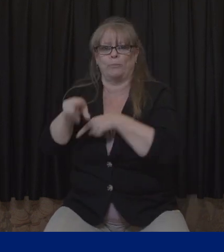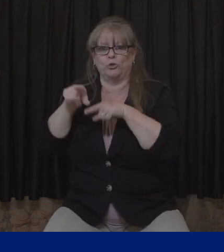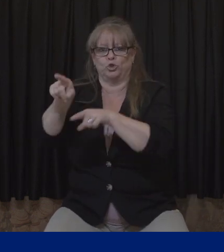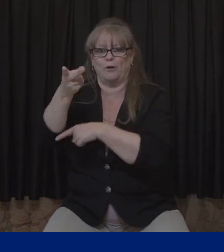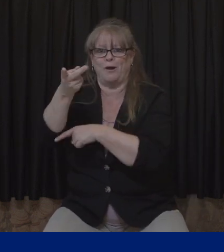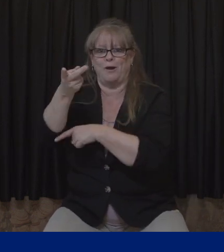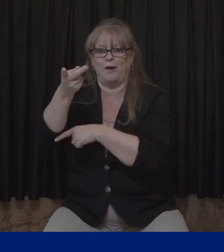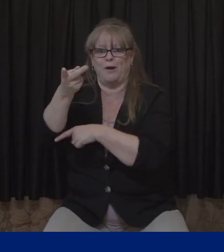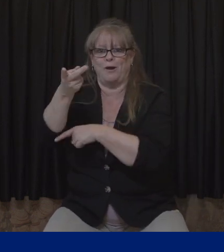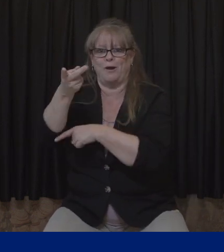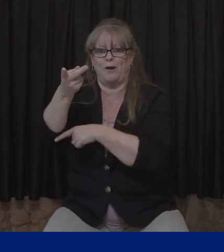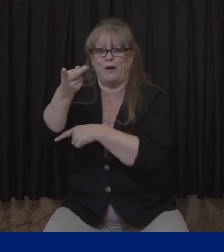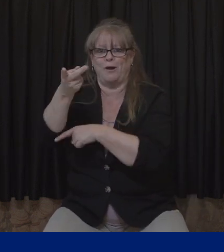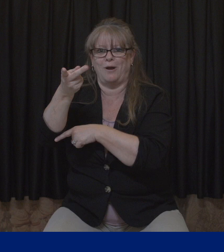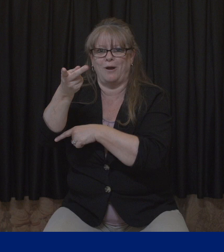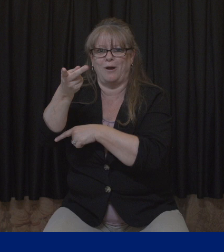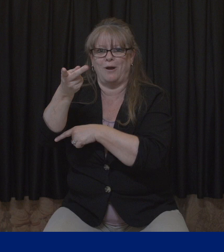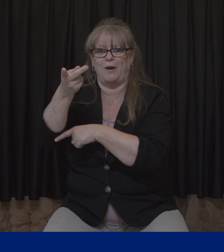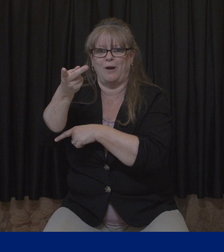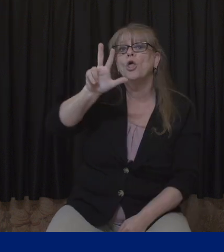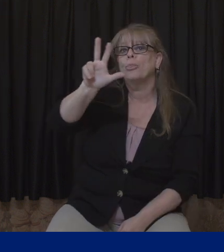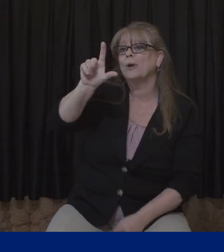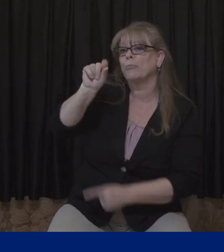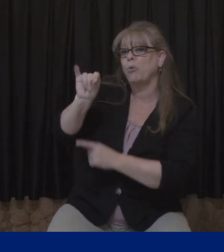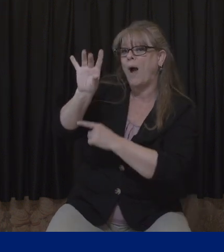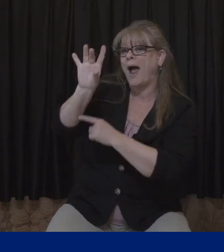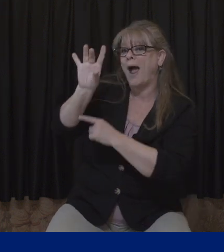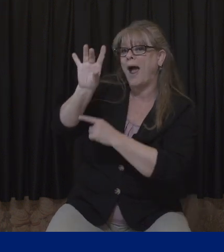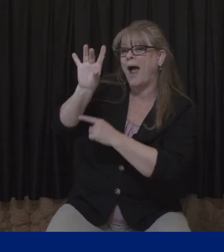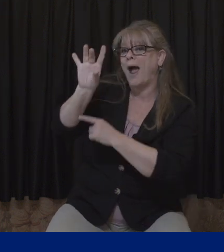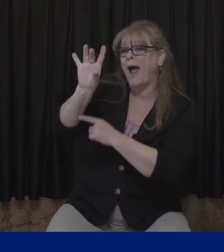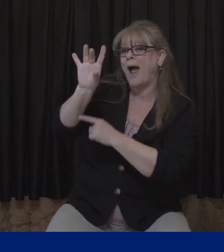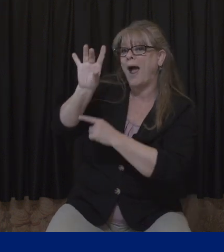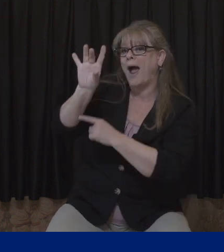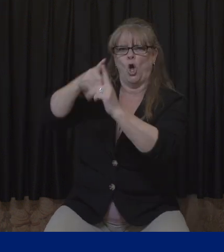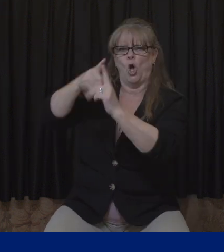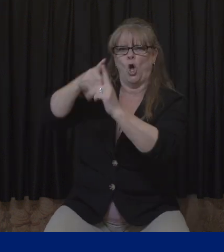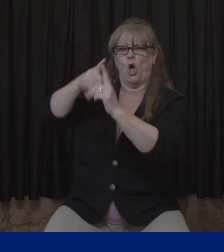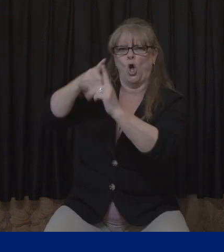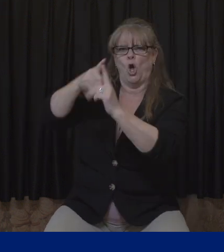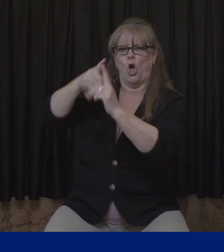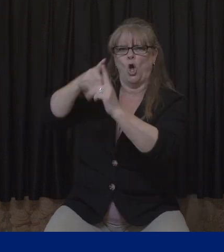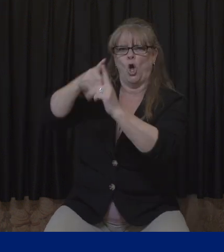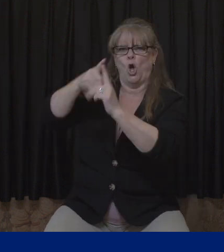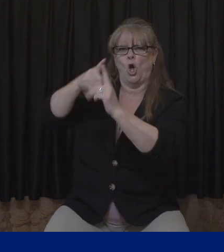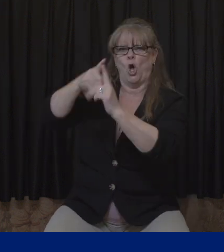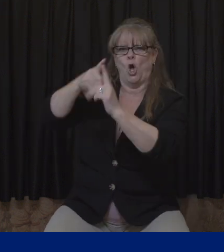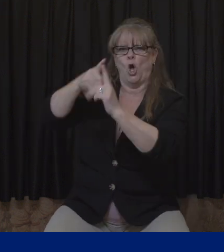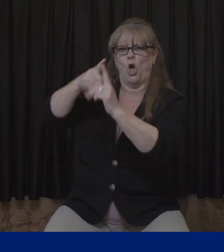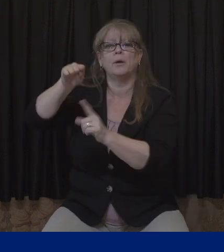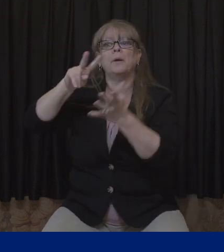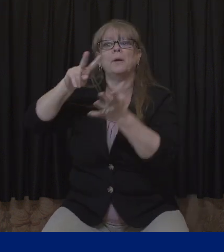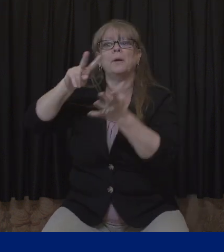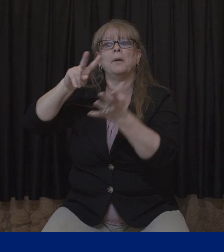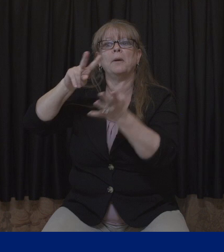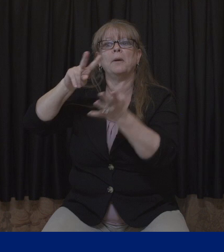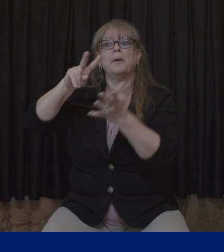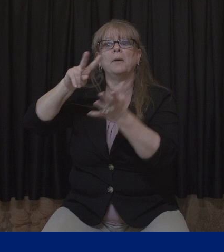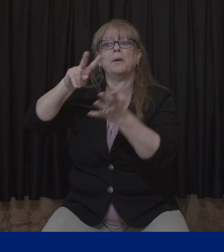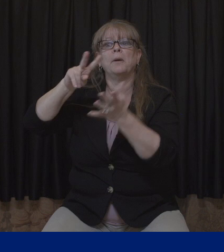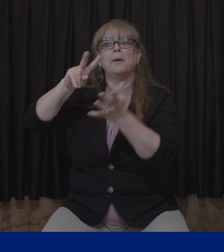the results of the actions that you've taken by successfully staying at home to help reduce the spread. And we've seen the same